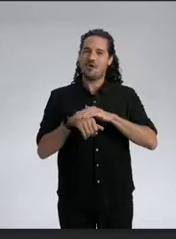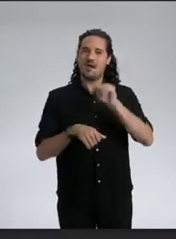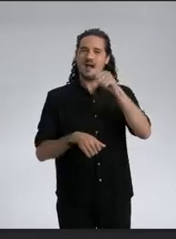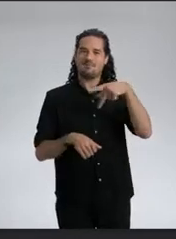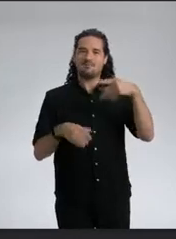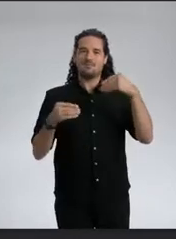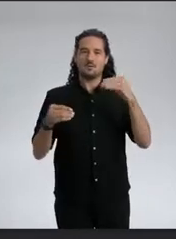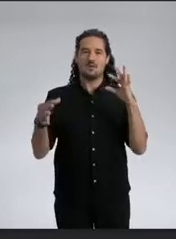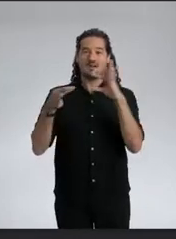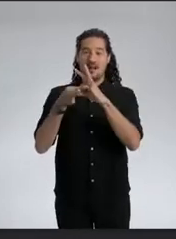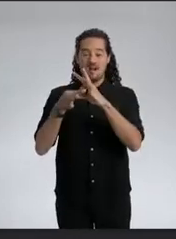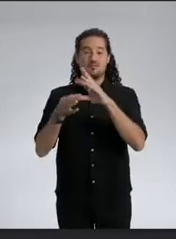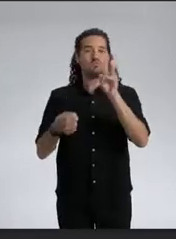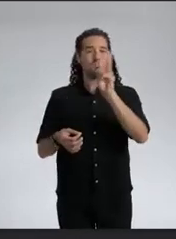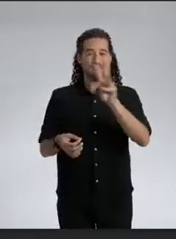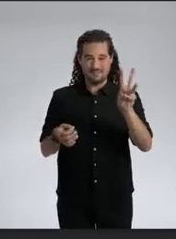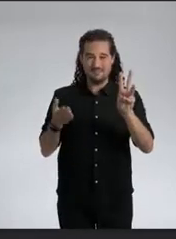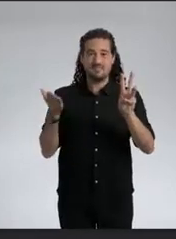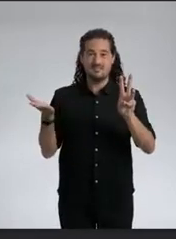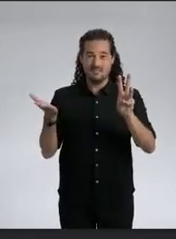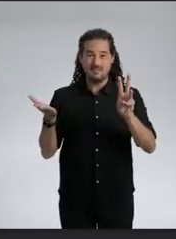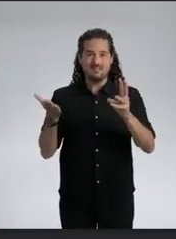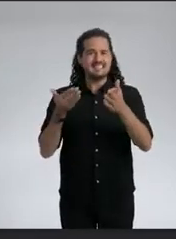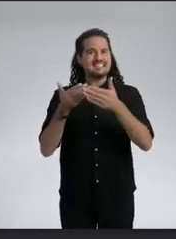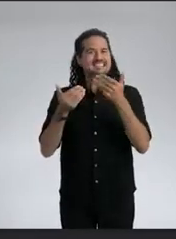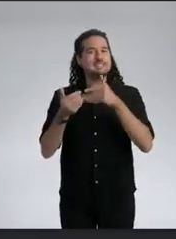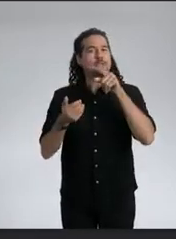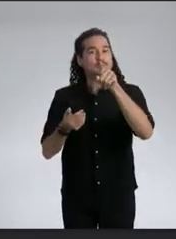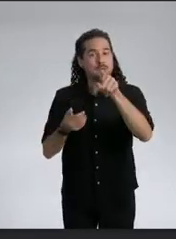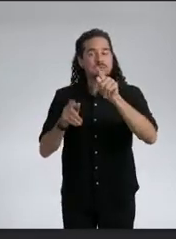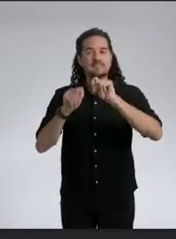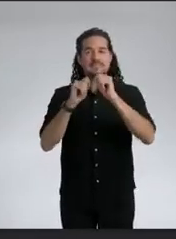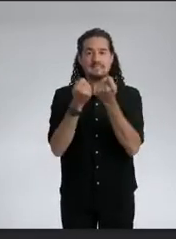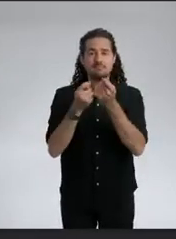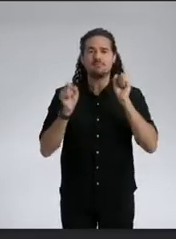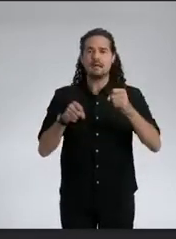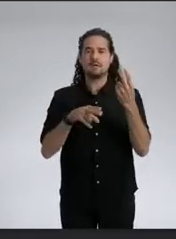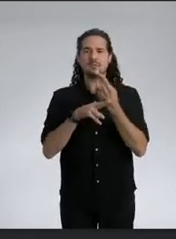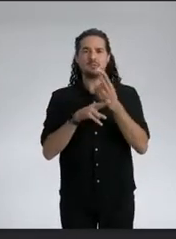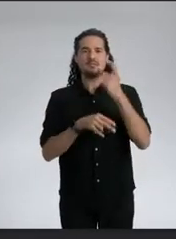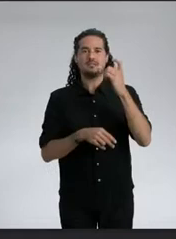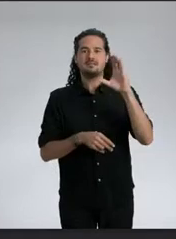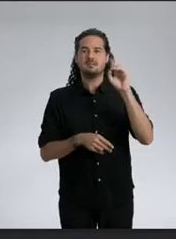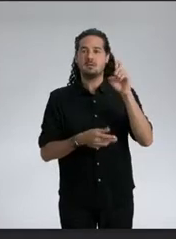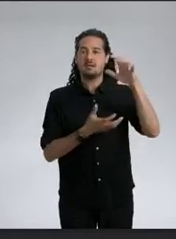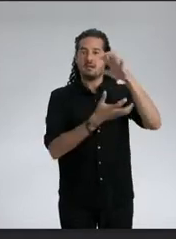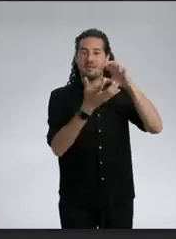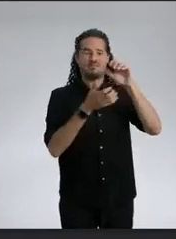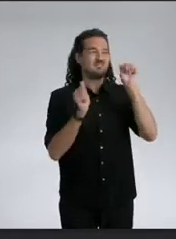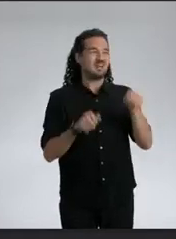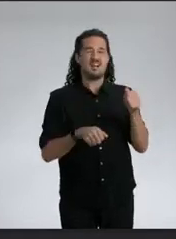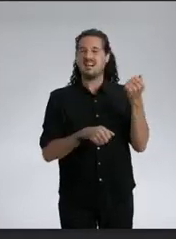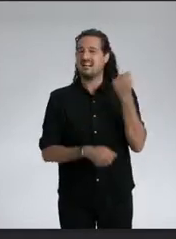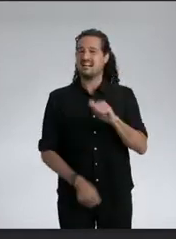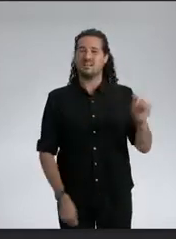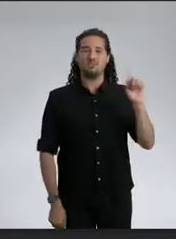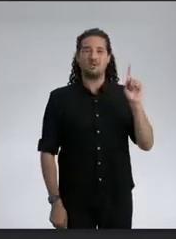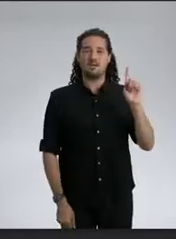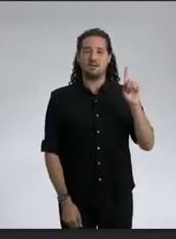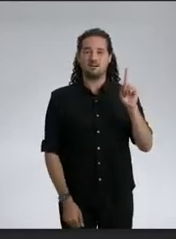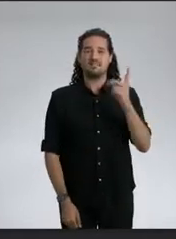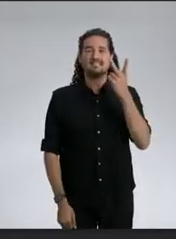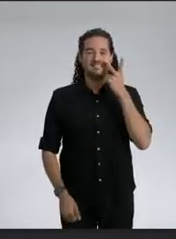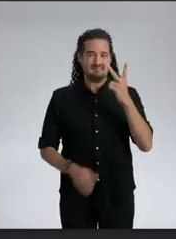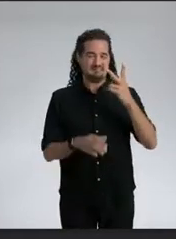for you or other members of your team to use Xcode Cloud from anywhere. Now that you've seen the basics of working with Xcode